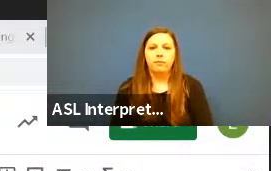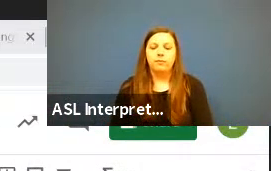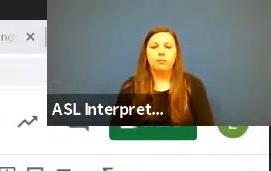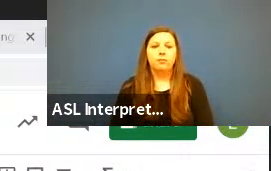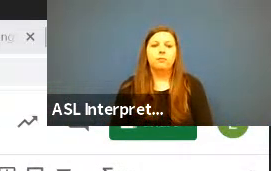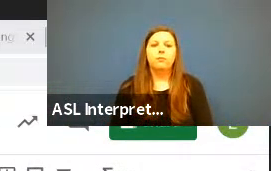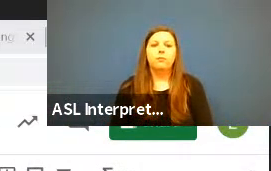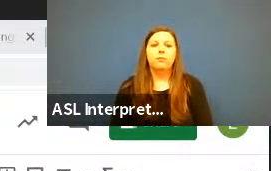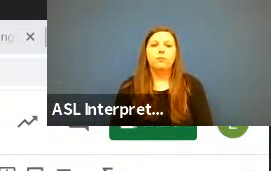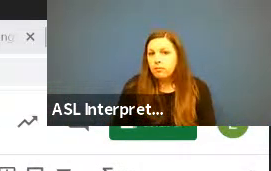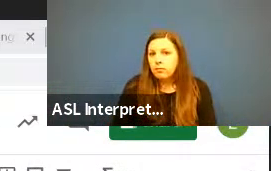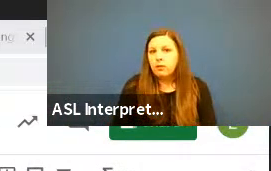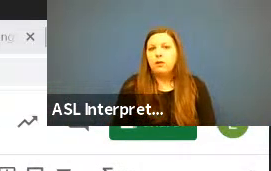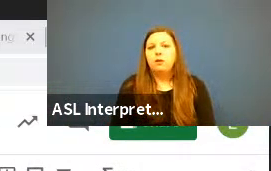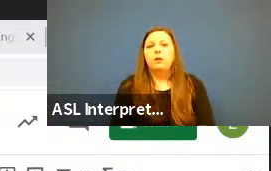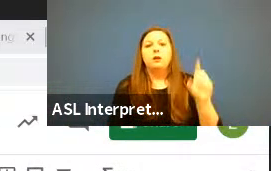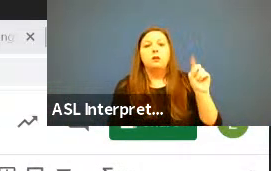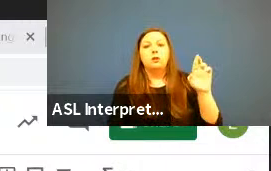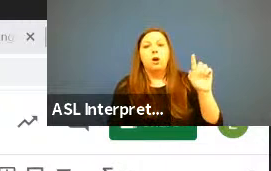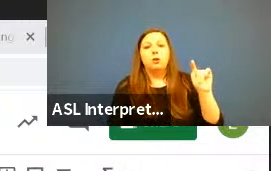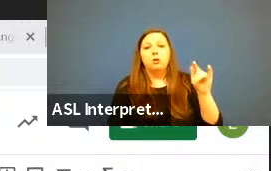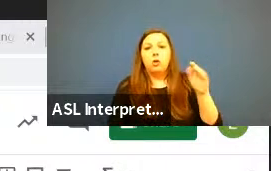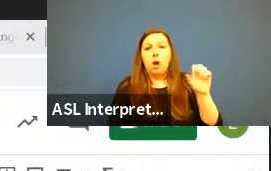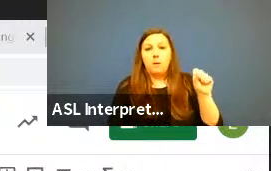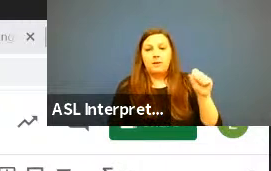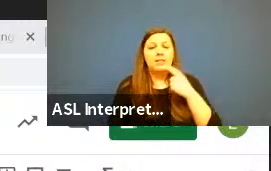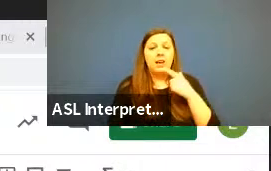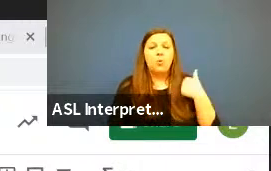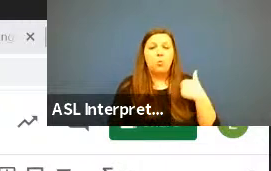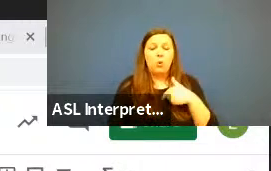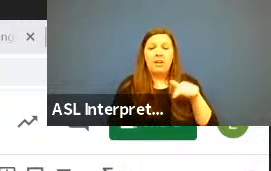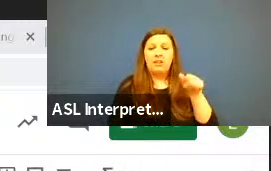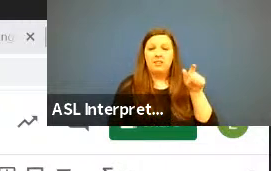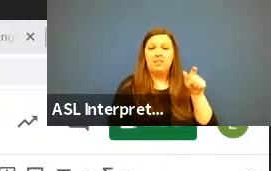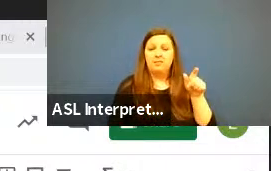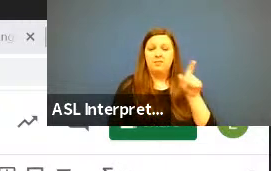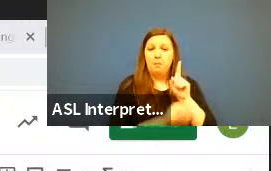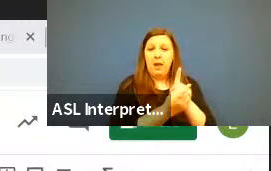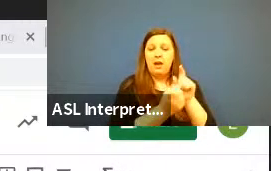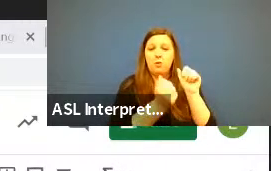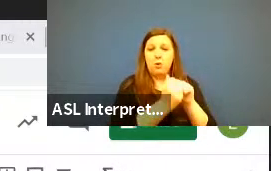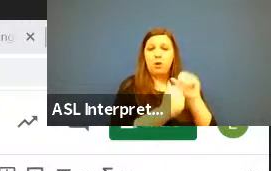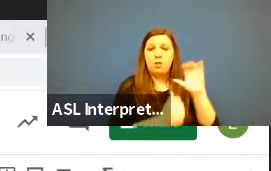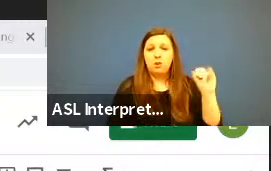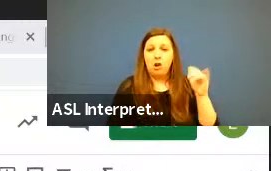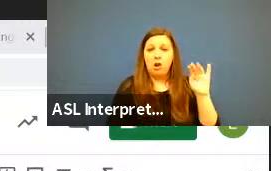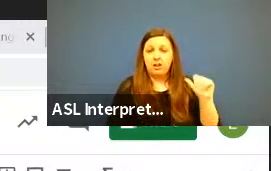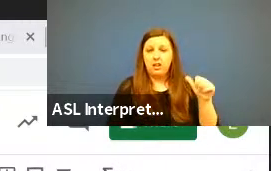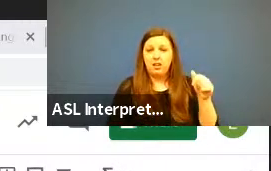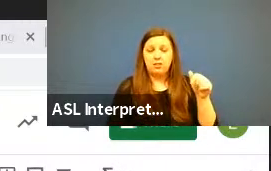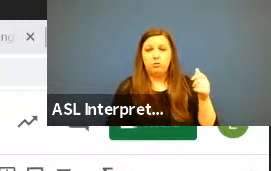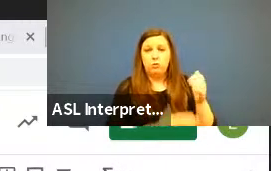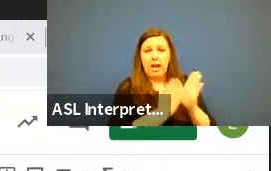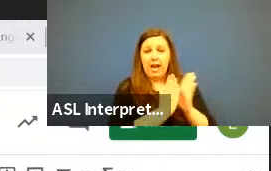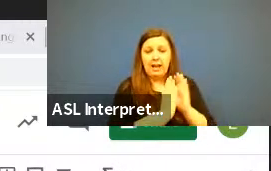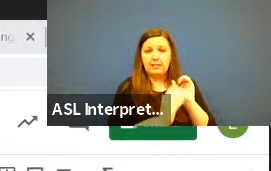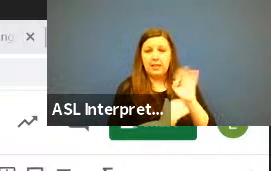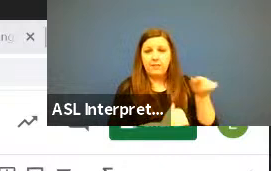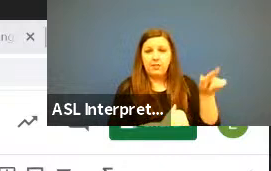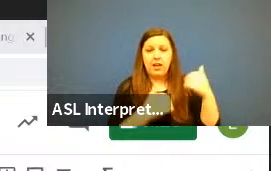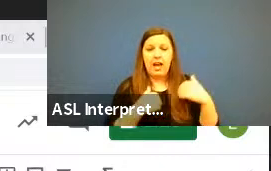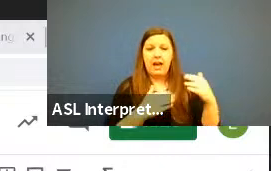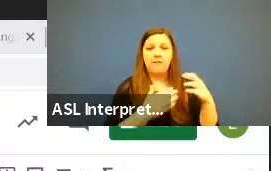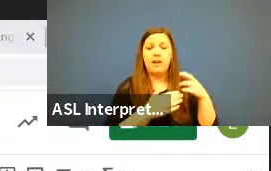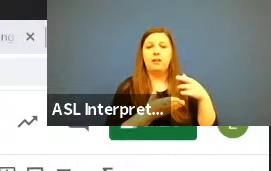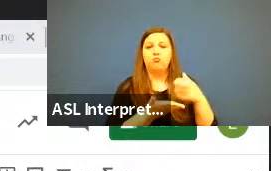We did speak with Cognia to see if they had a resource, and what they offered was a tool, but we would have to